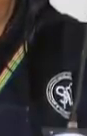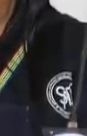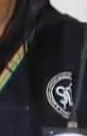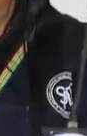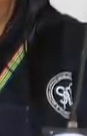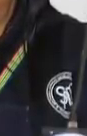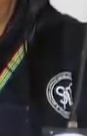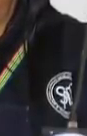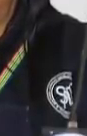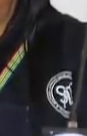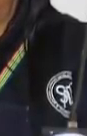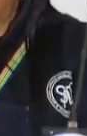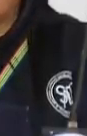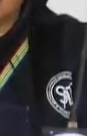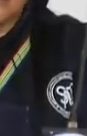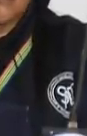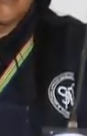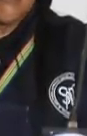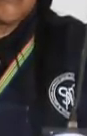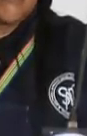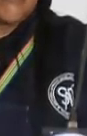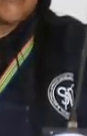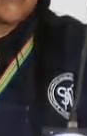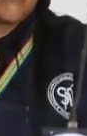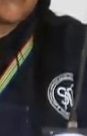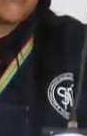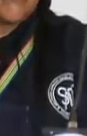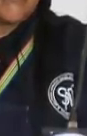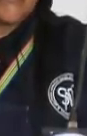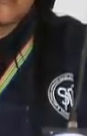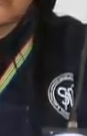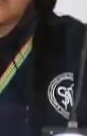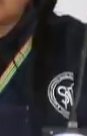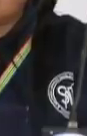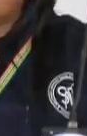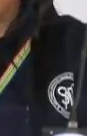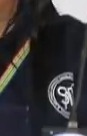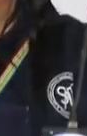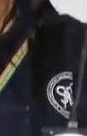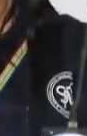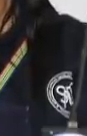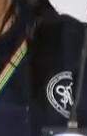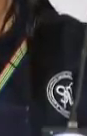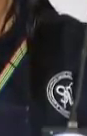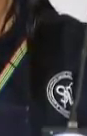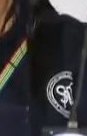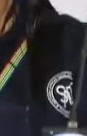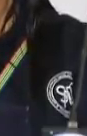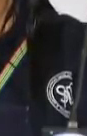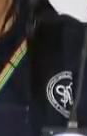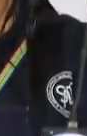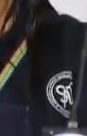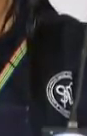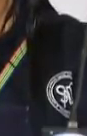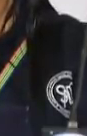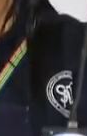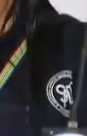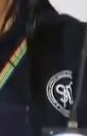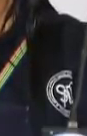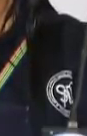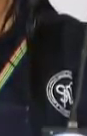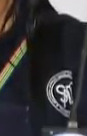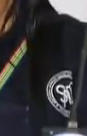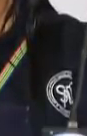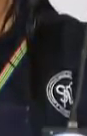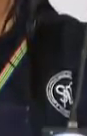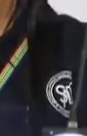man. But here, if you put the X, you have voted for him. So I think this is a trivial matter. I don't think we should